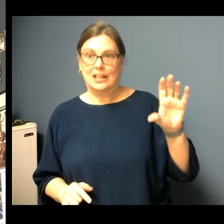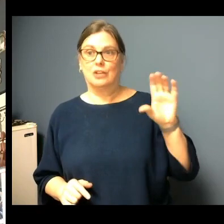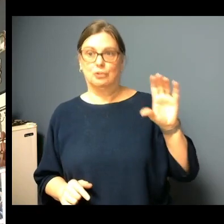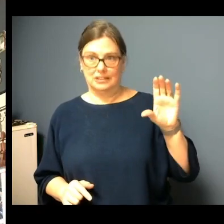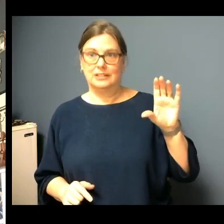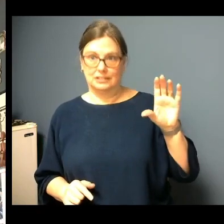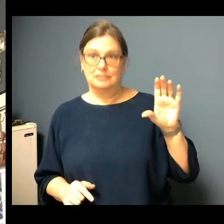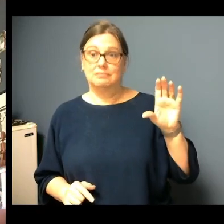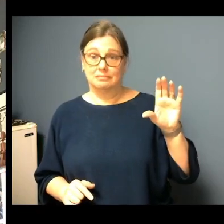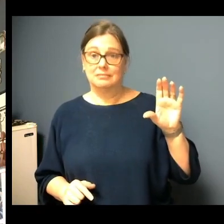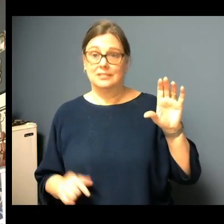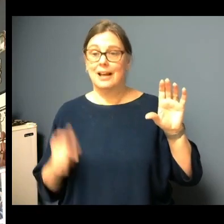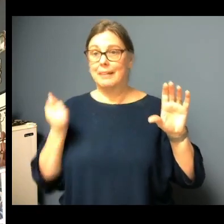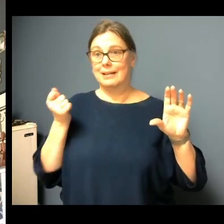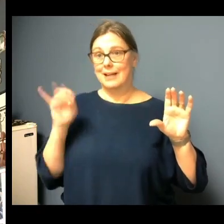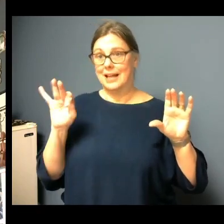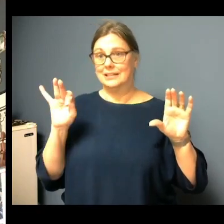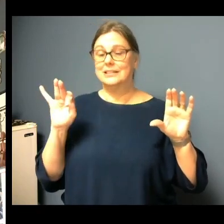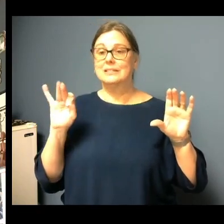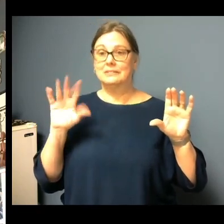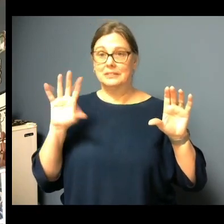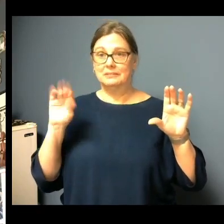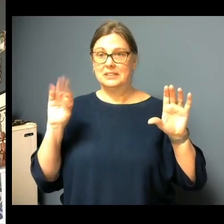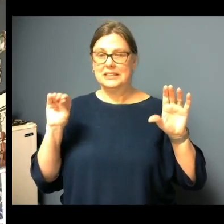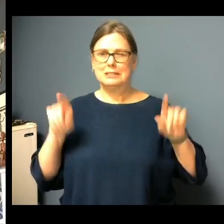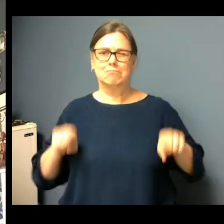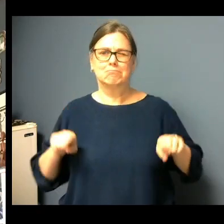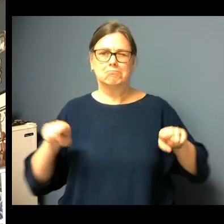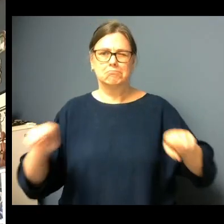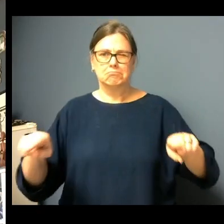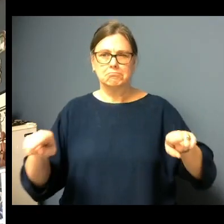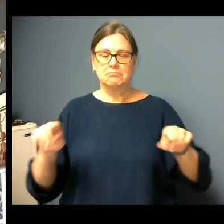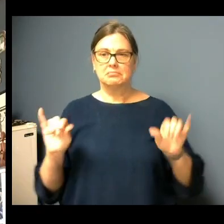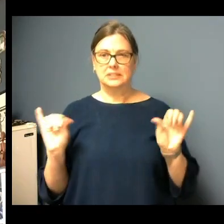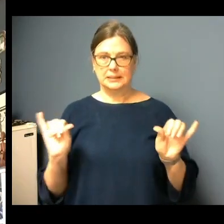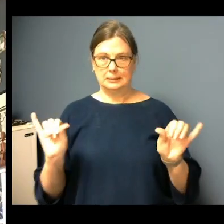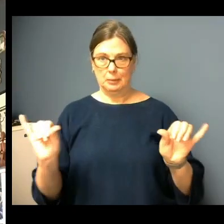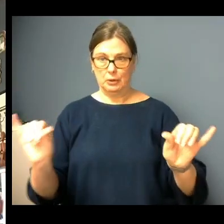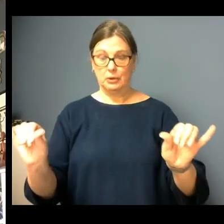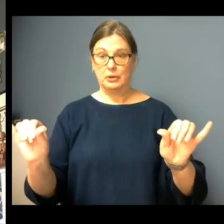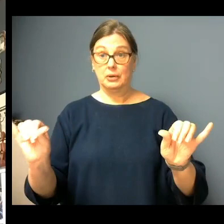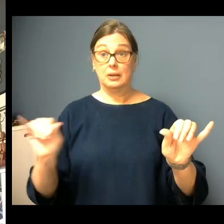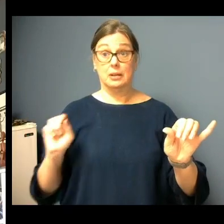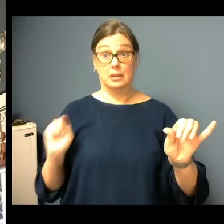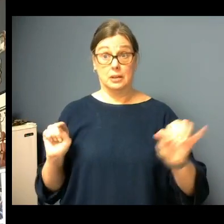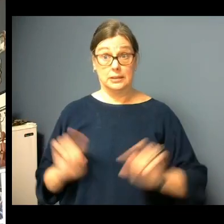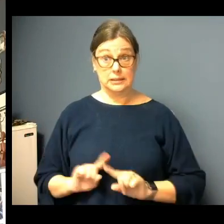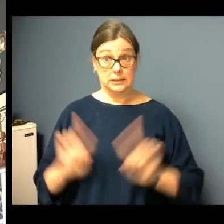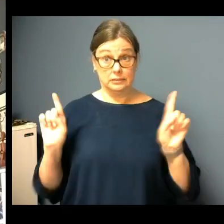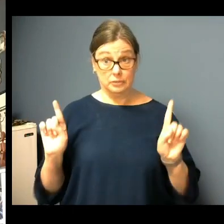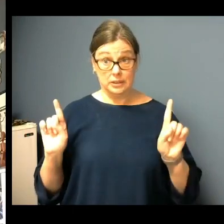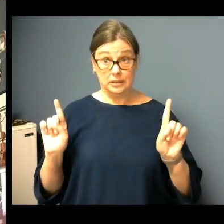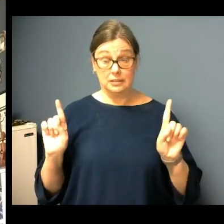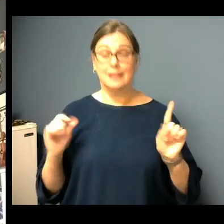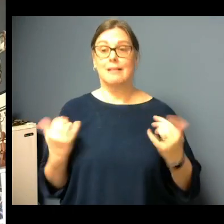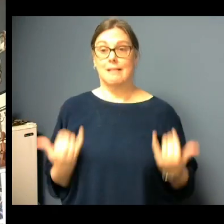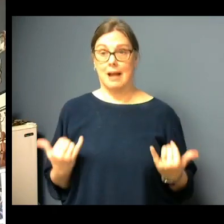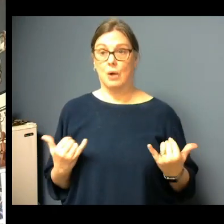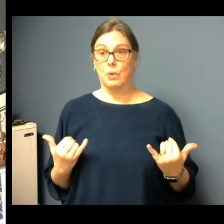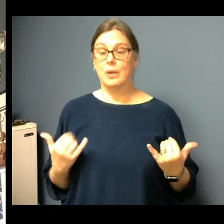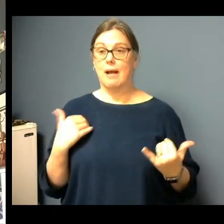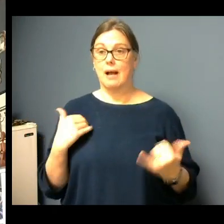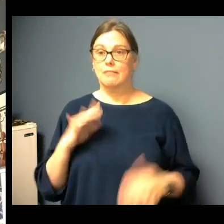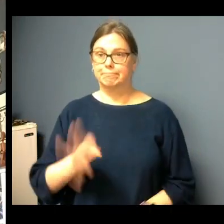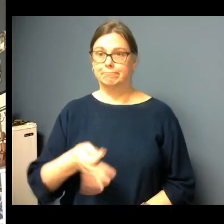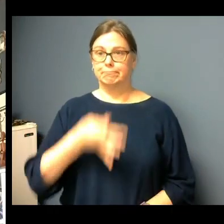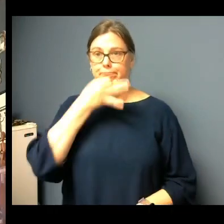here in the 1950s, 100 years later. The difference, though, is the expert opinions. Because we said